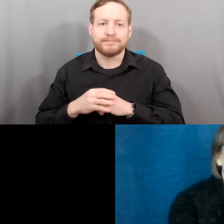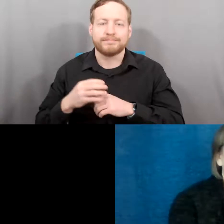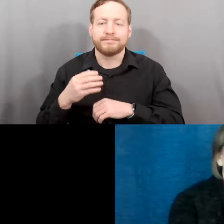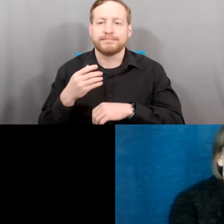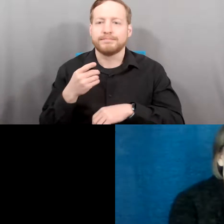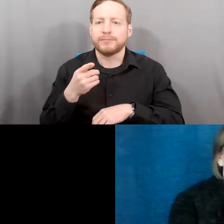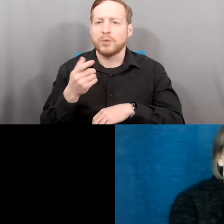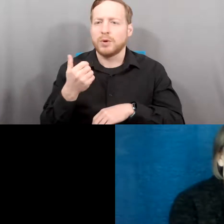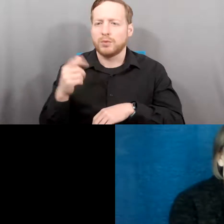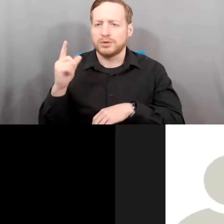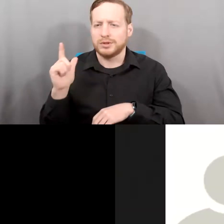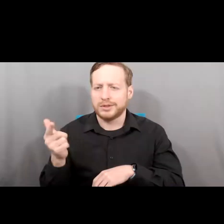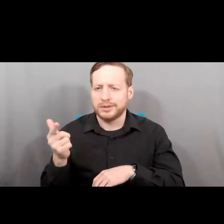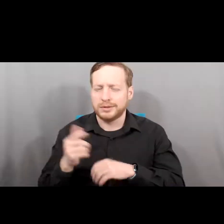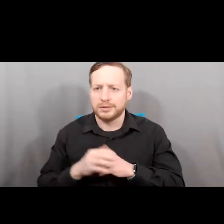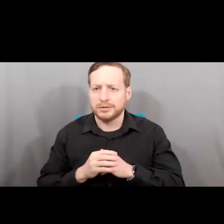Okay.